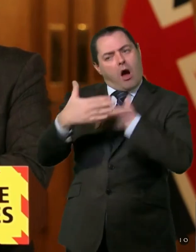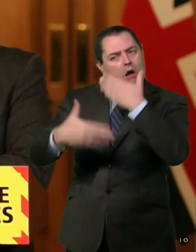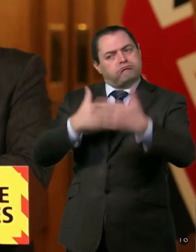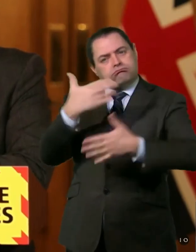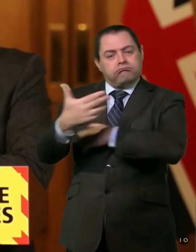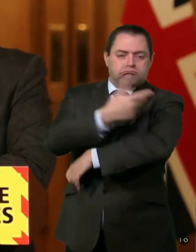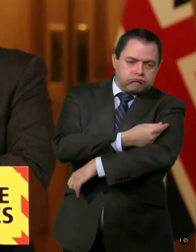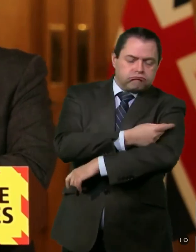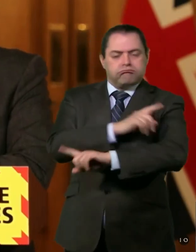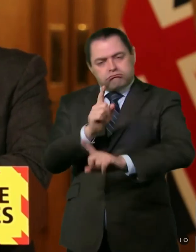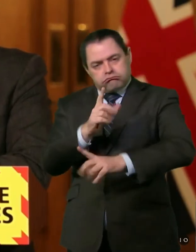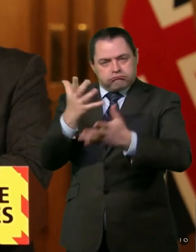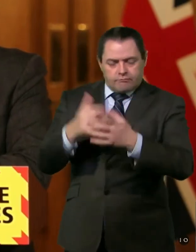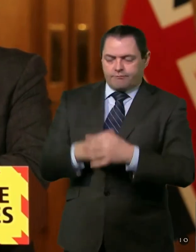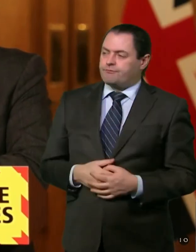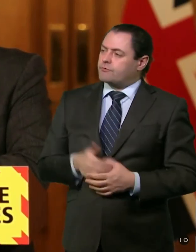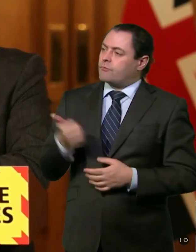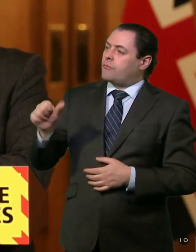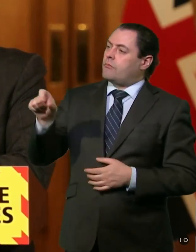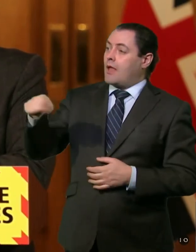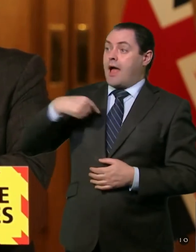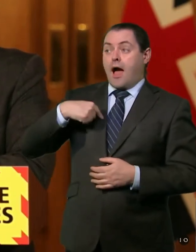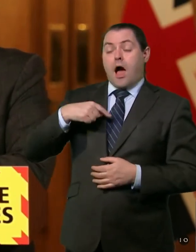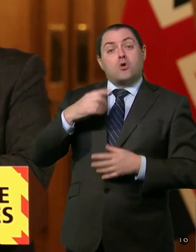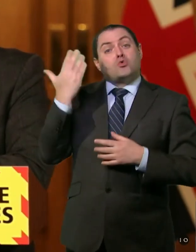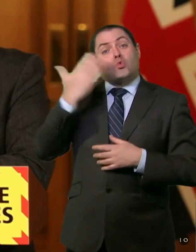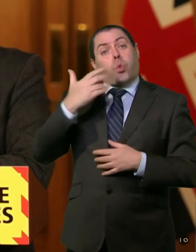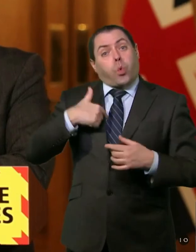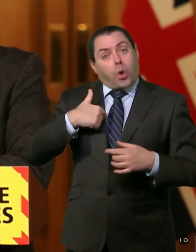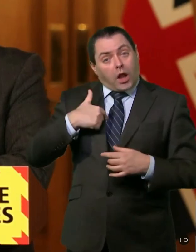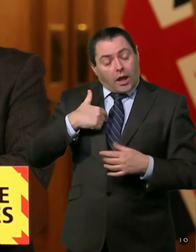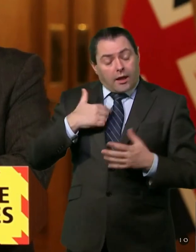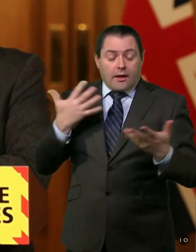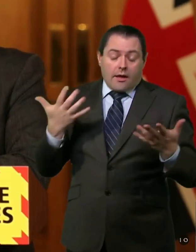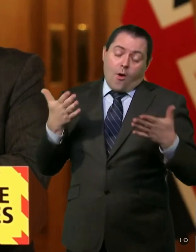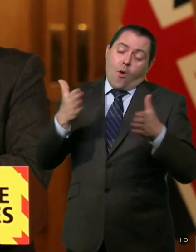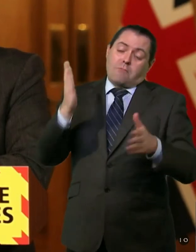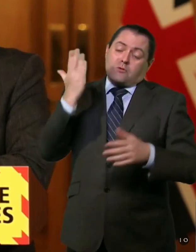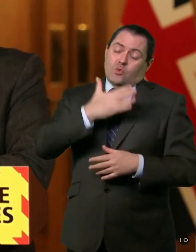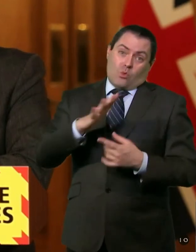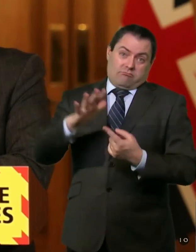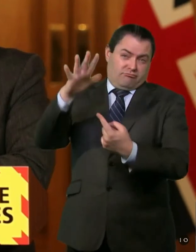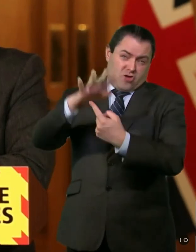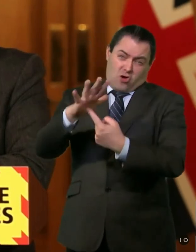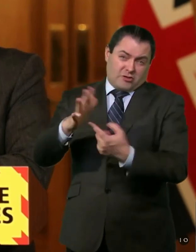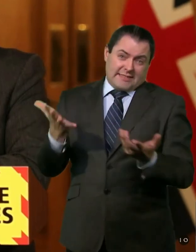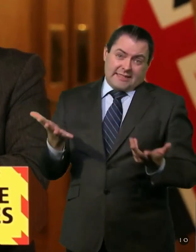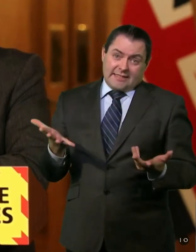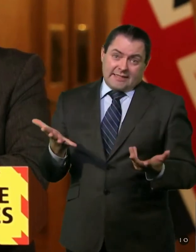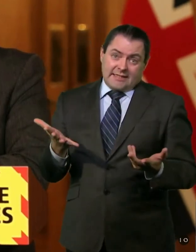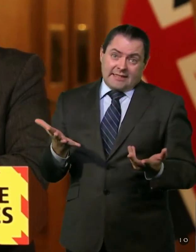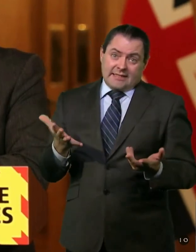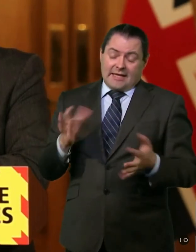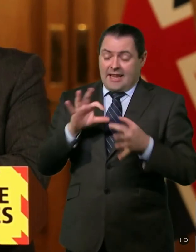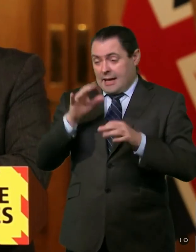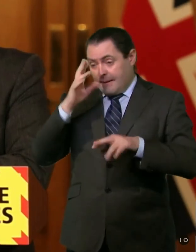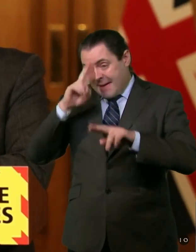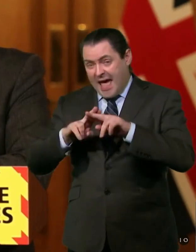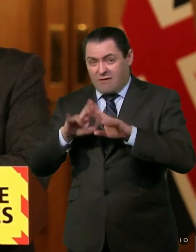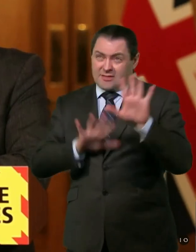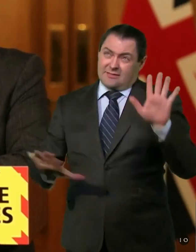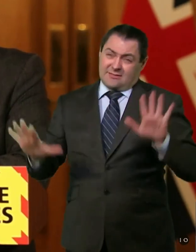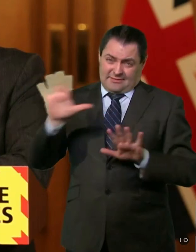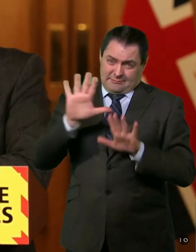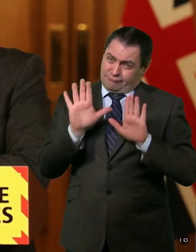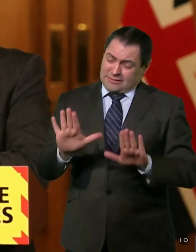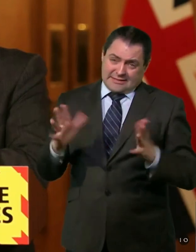a huge priority for us all, for the country, for parents up and down the land. And what we're saying is